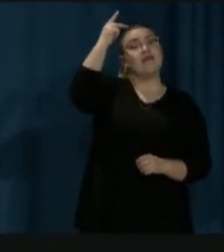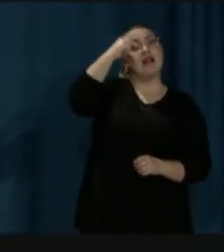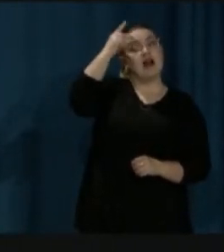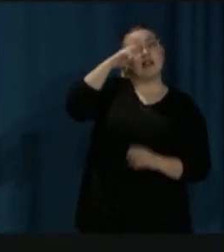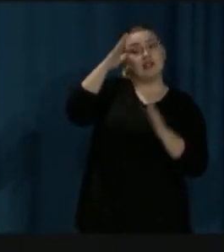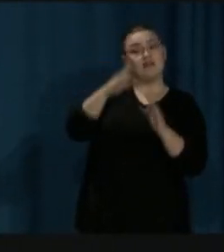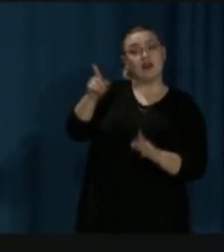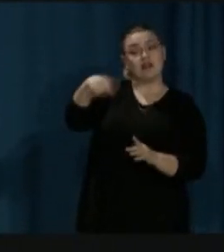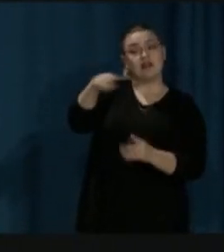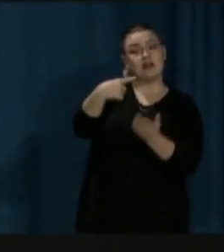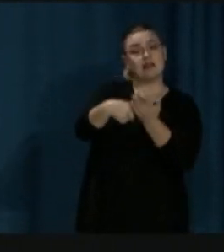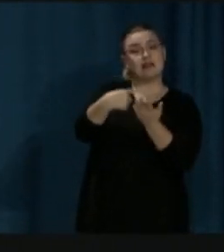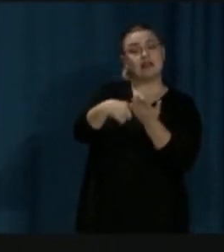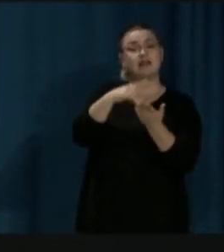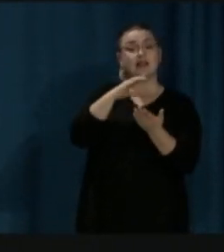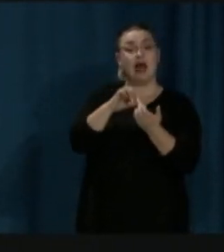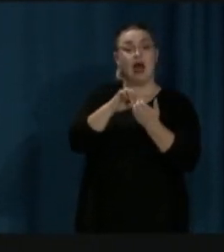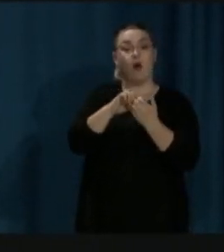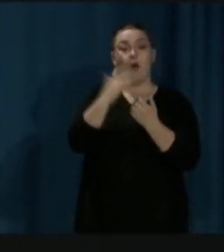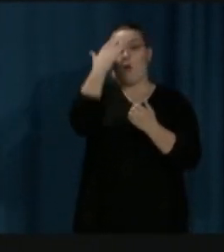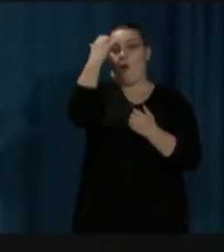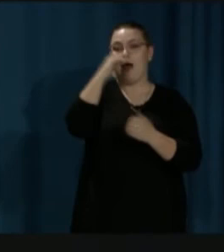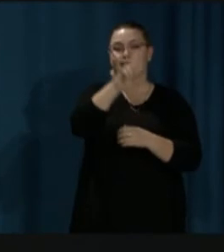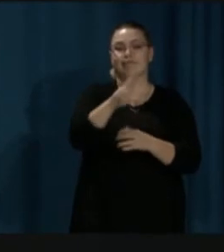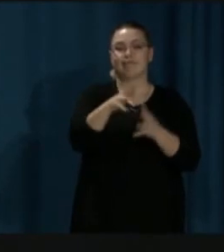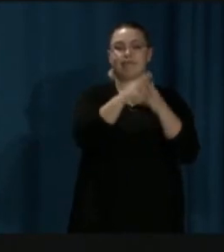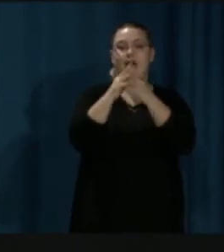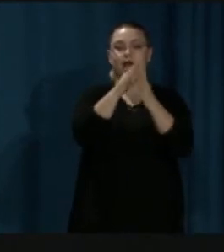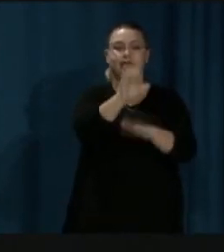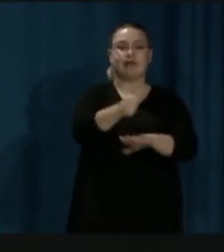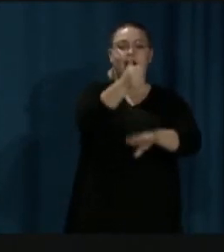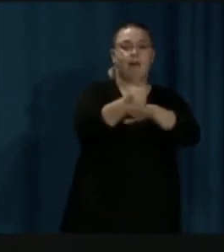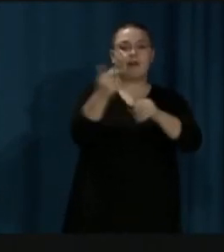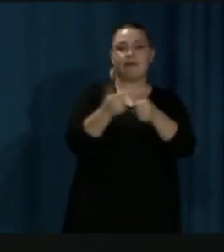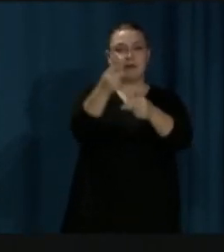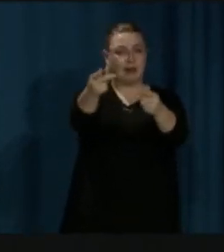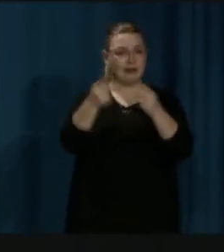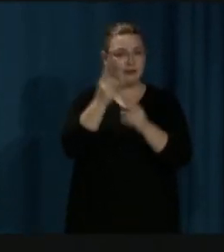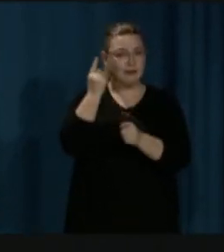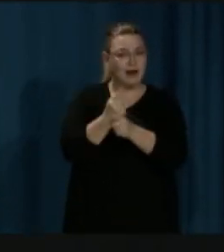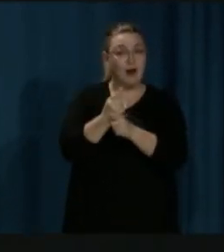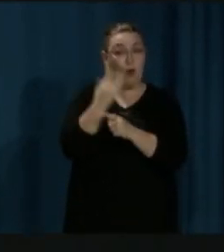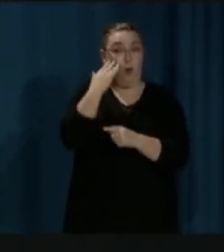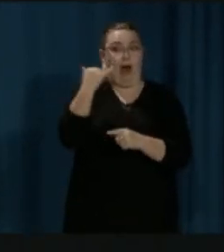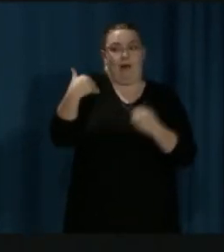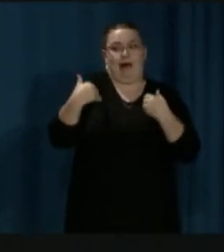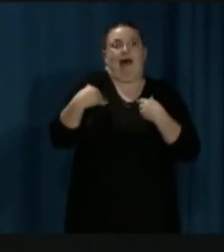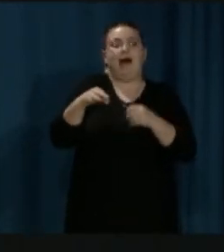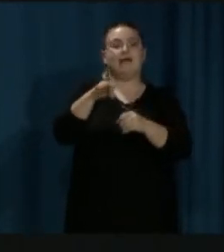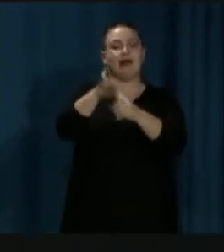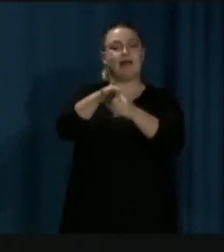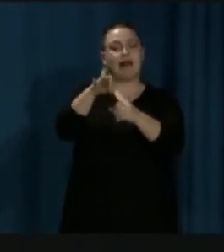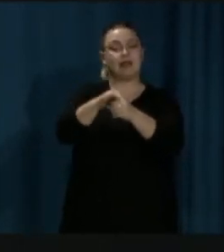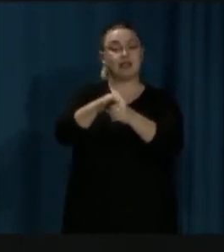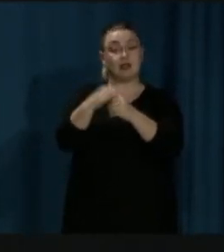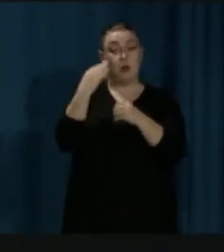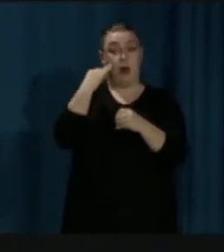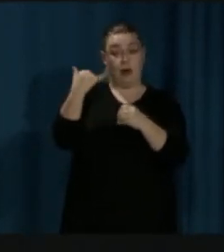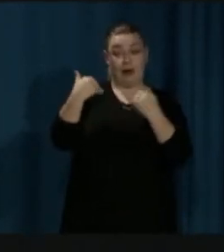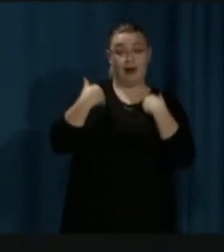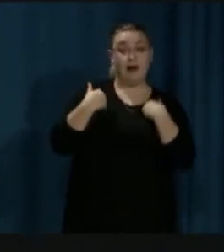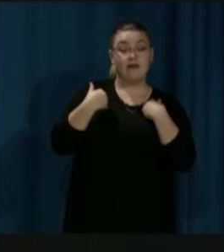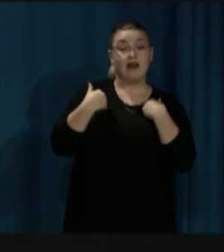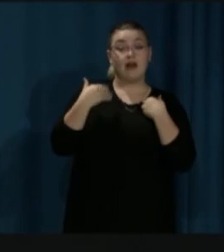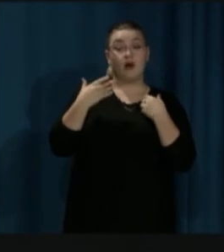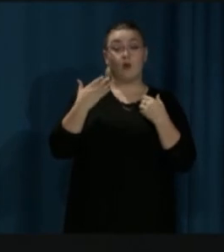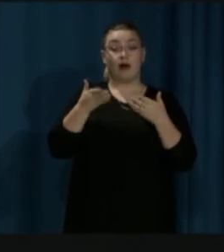the founding of the United States and why we have elections. That the reason why we go and have elections is because this is where we're